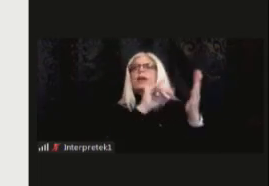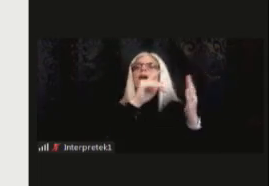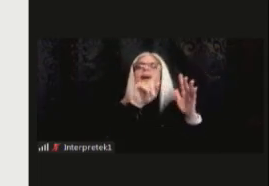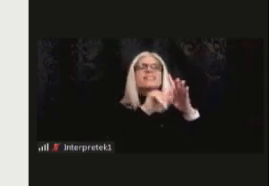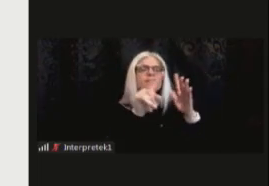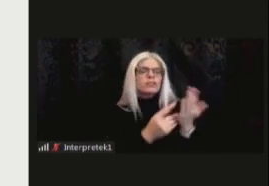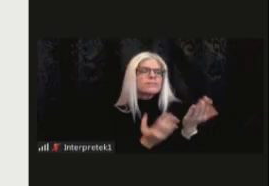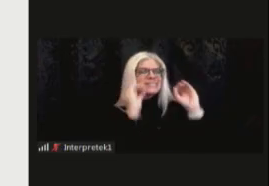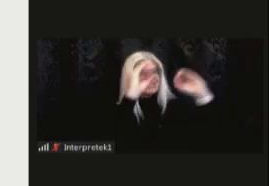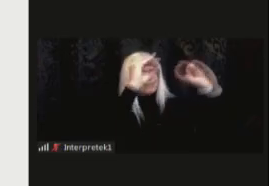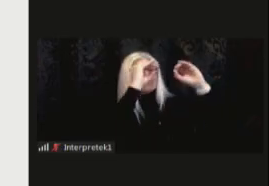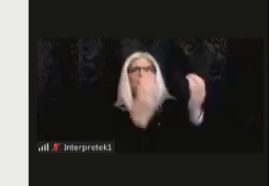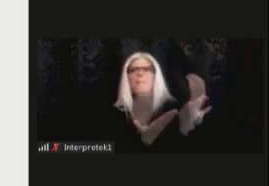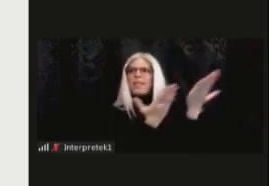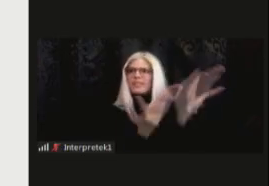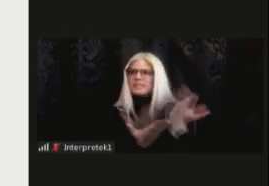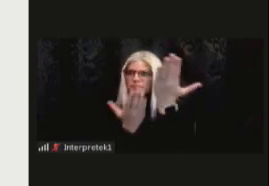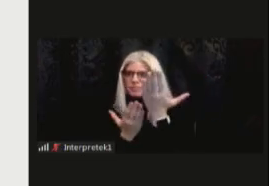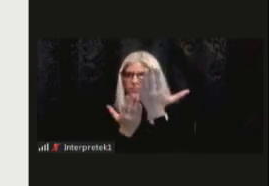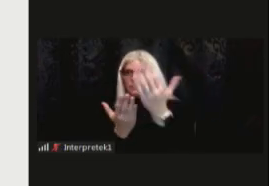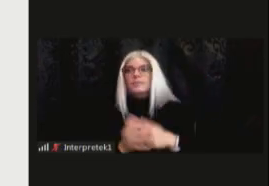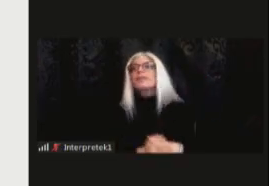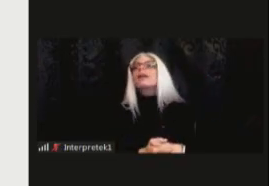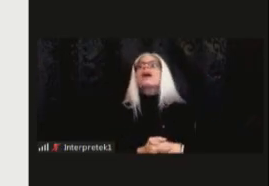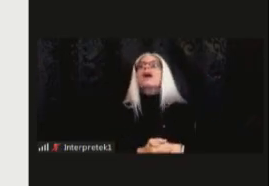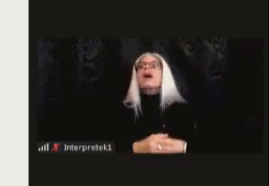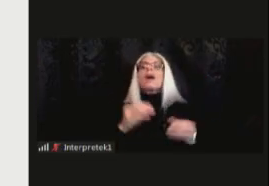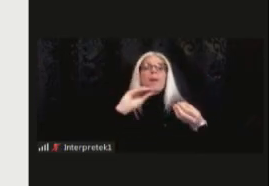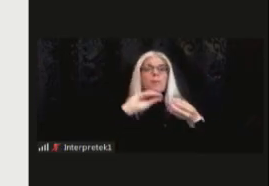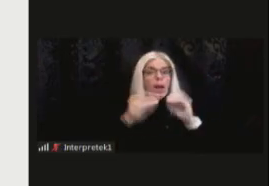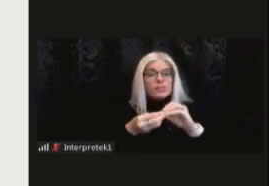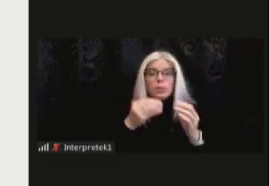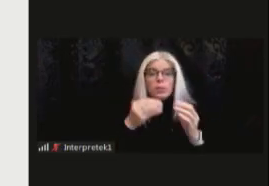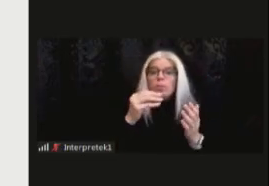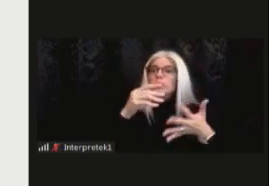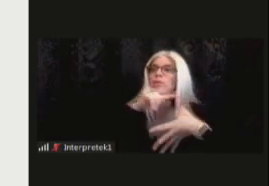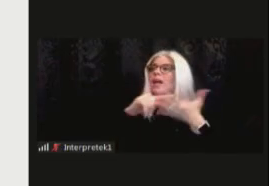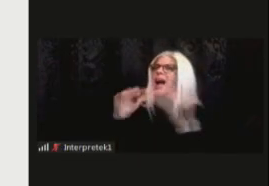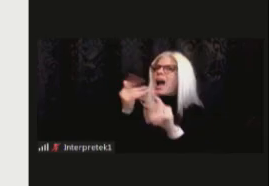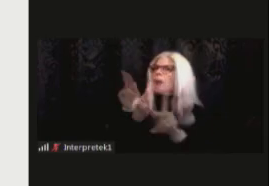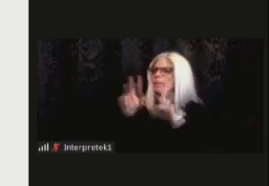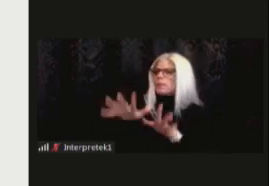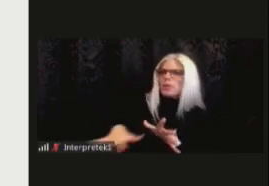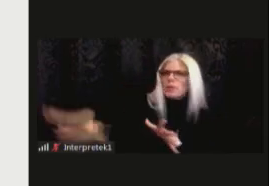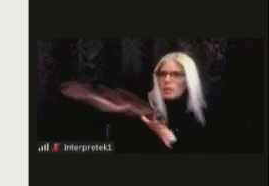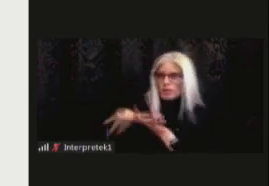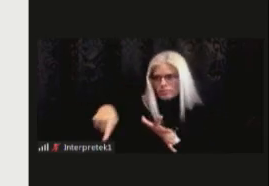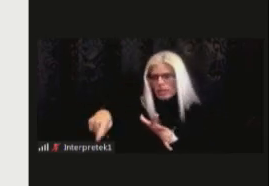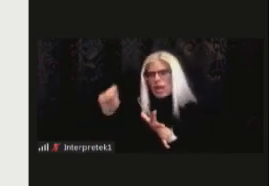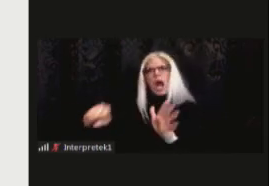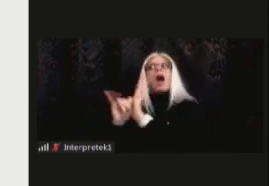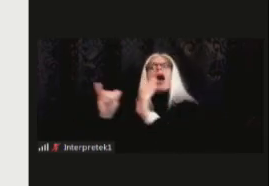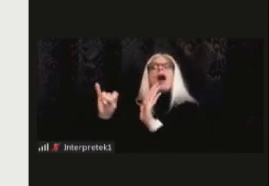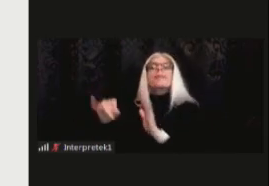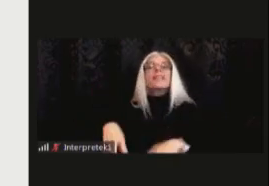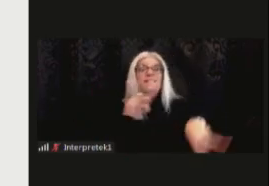being administered, the population profile, how the population need is being identified, evaluation, what type of